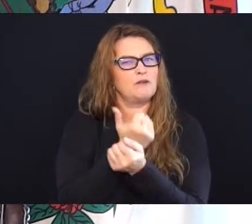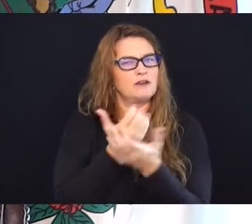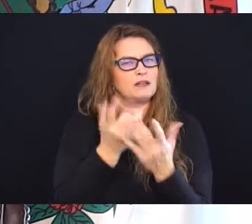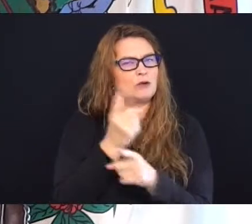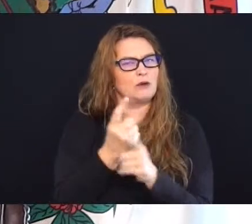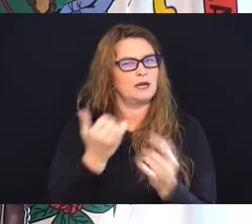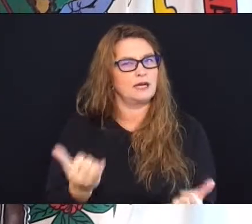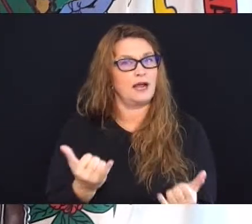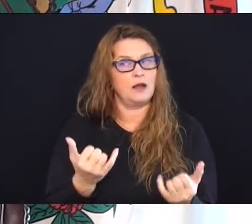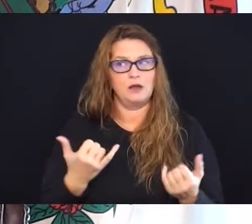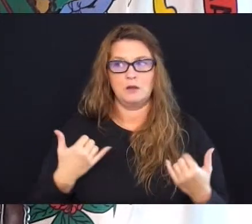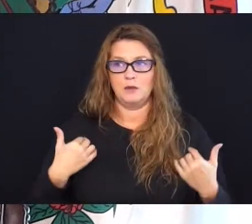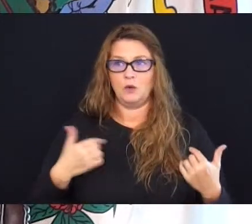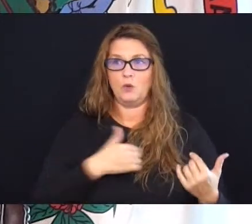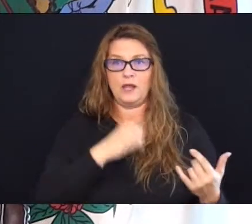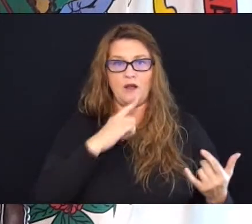afraid.